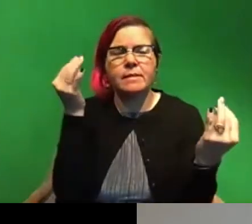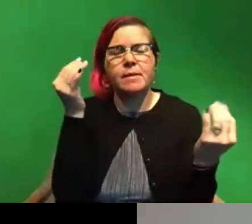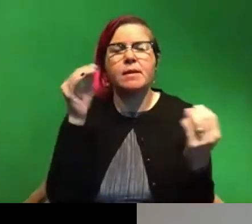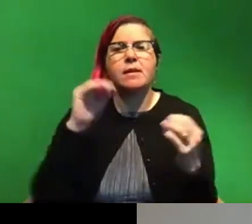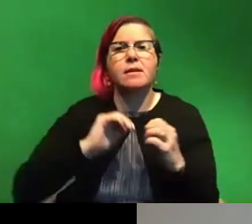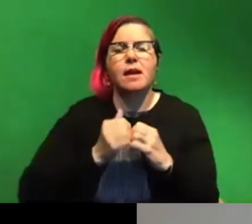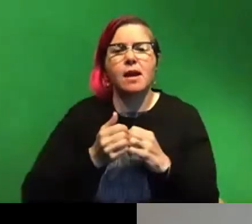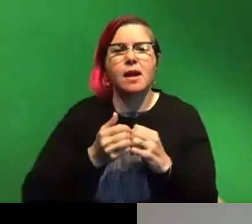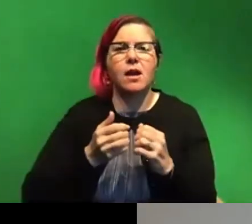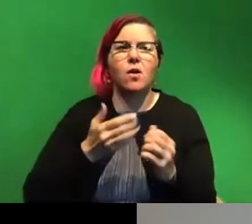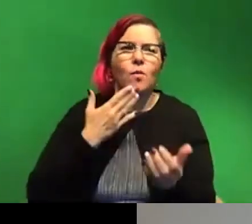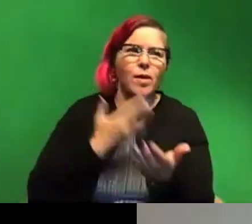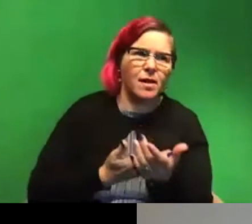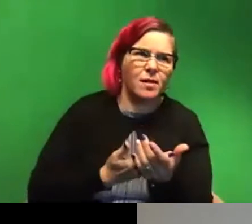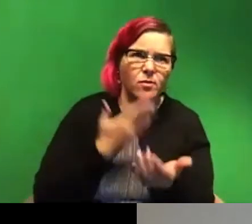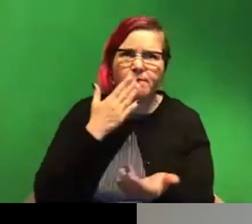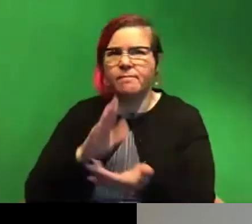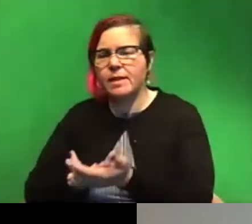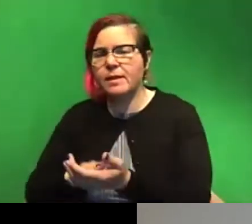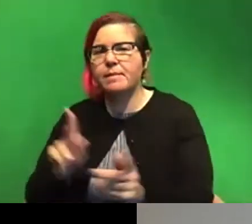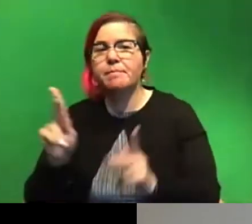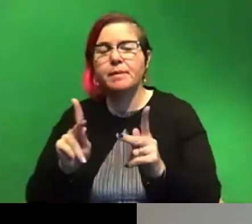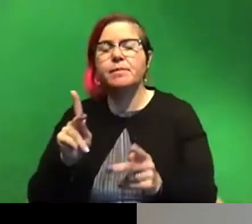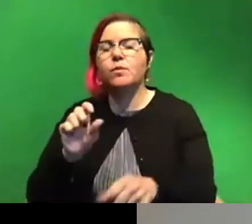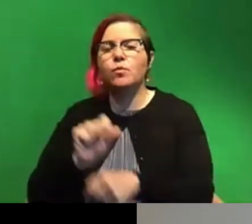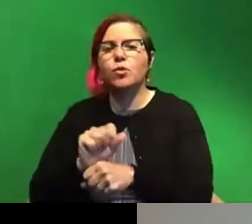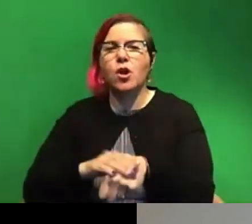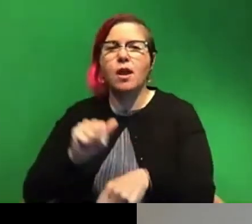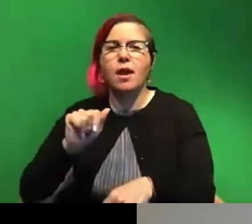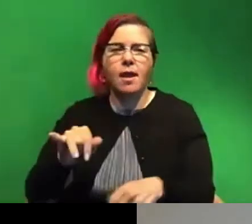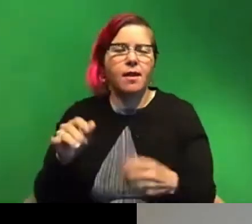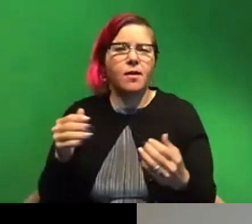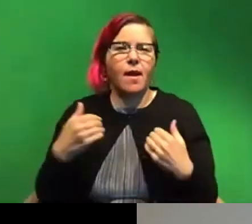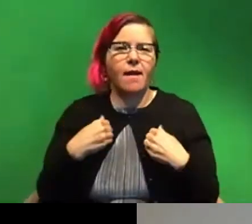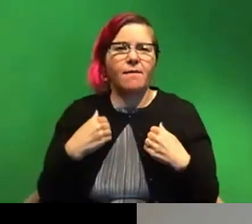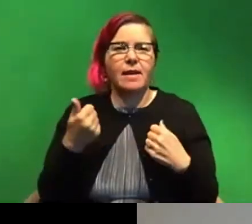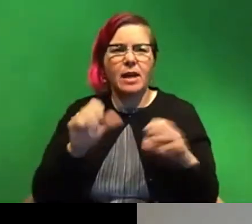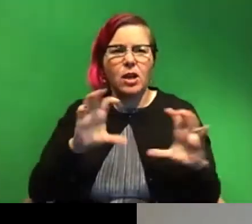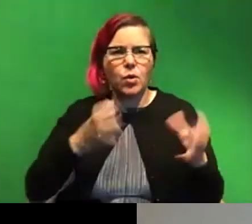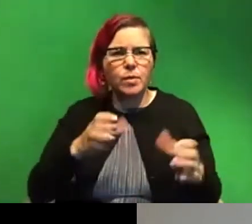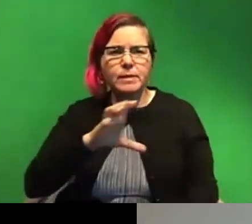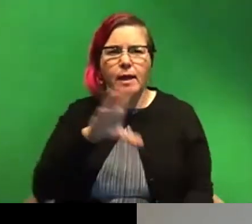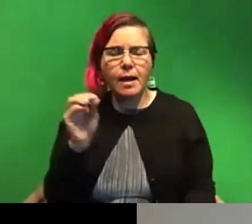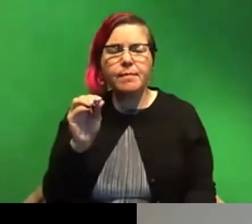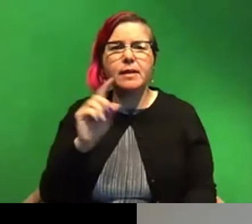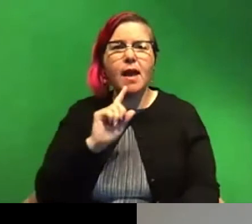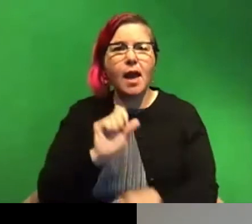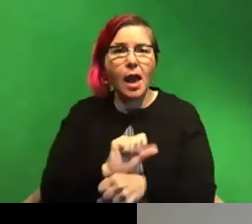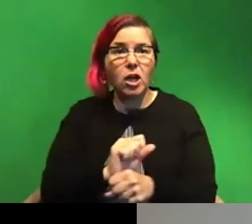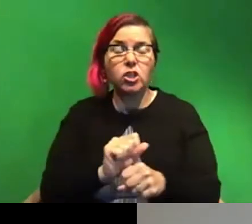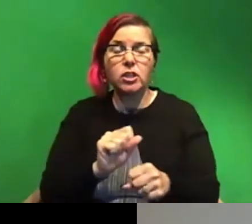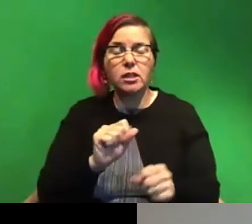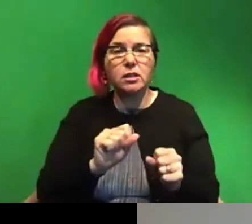how well or poorly people who are working on AI are doing, are there any groups, companies that are actually doing a good job